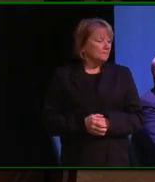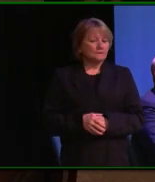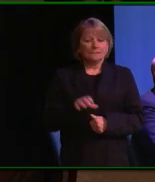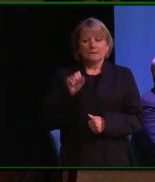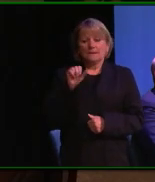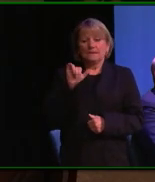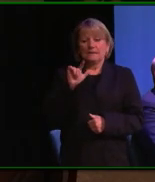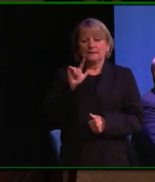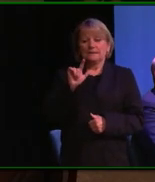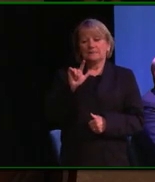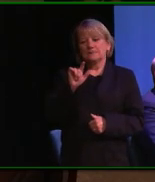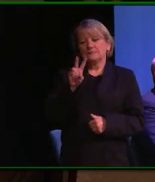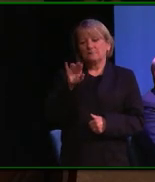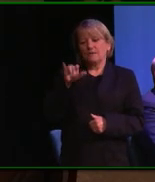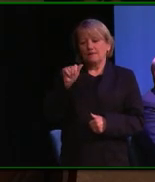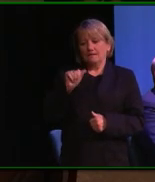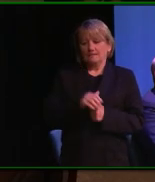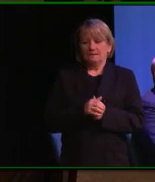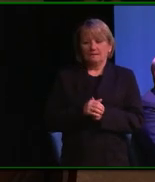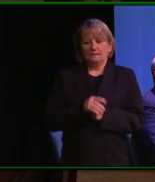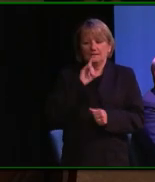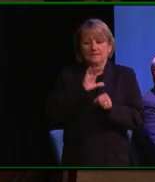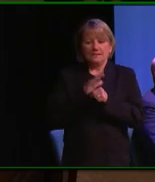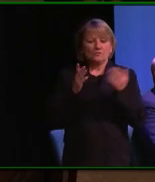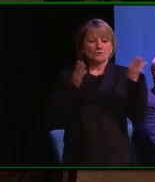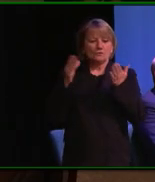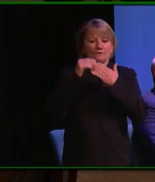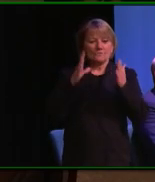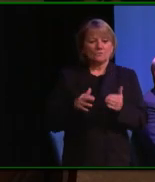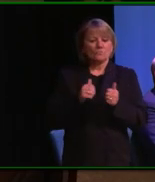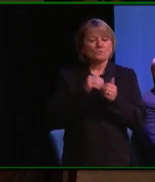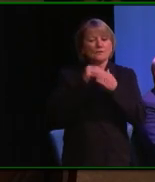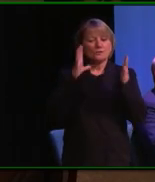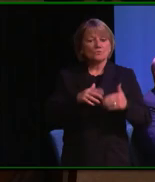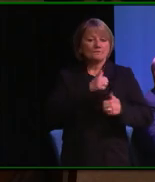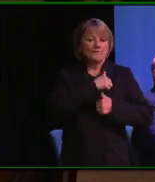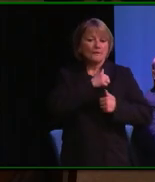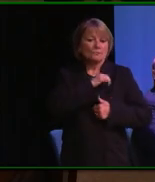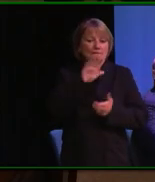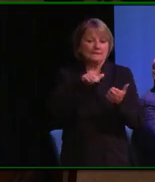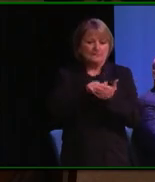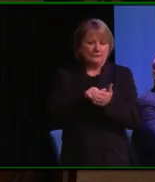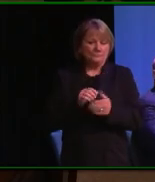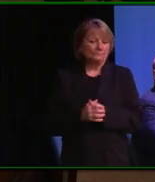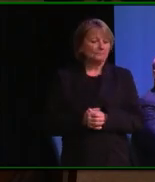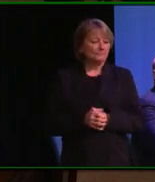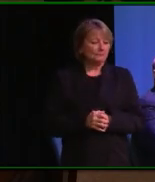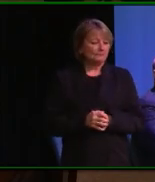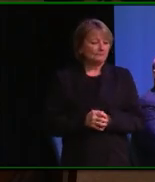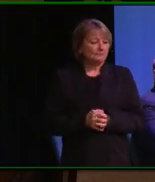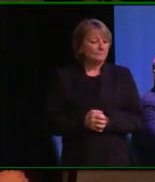Sylvia Jones for dedication to serving students through the Student Veterans Center and Student Senate.